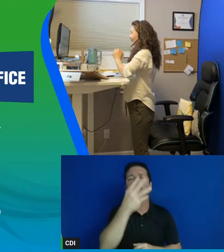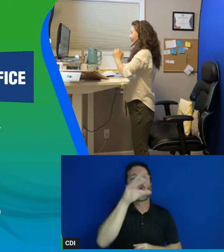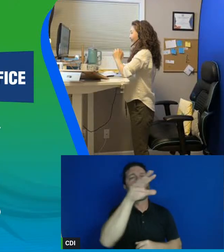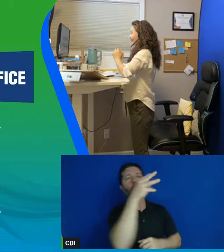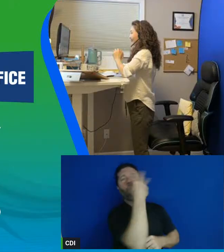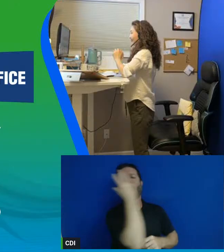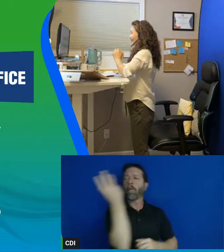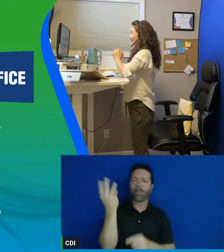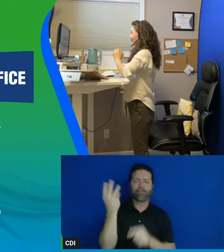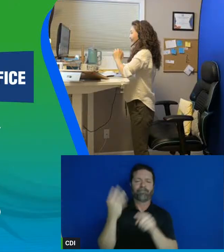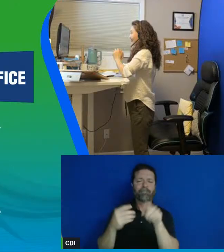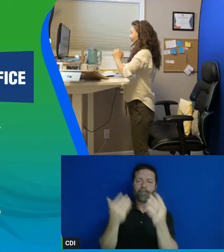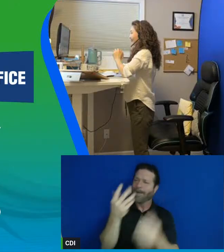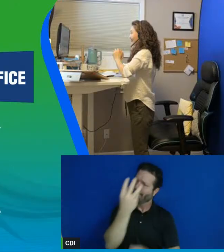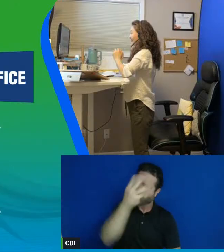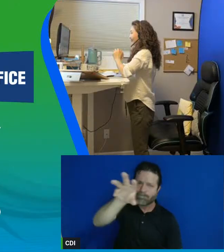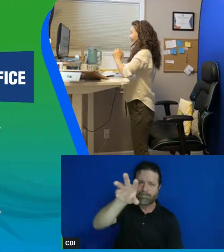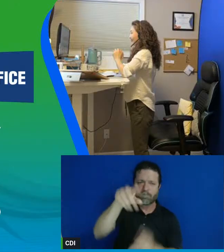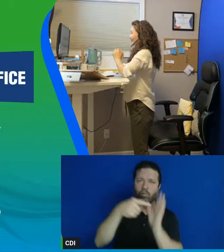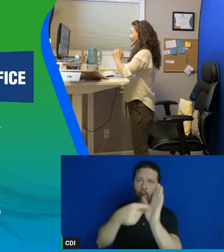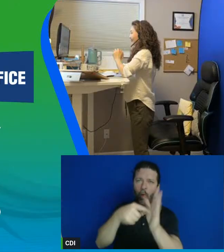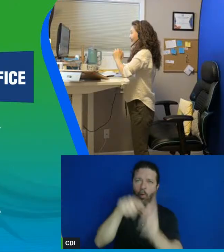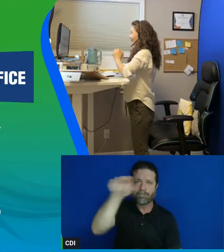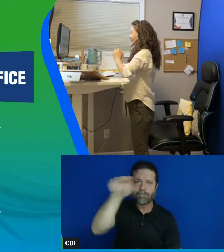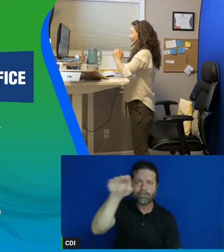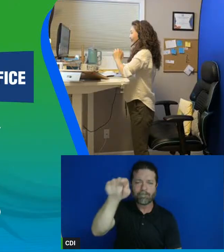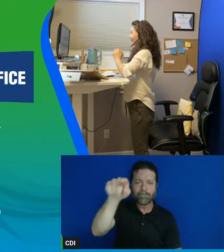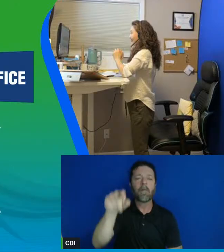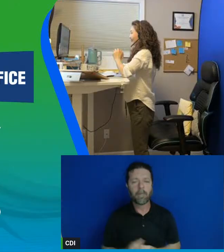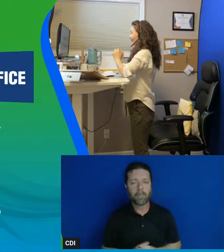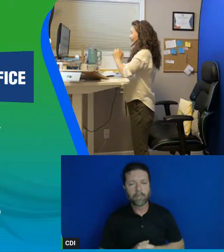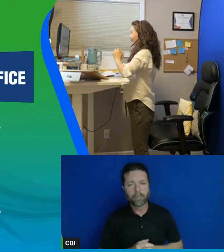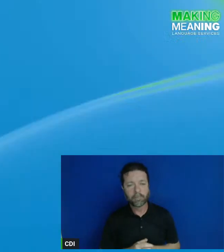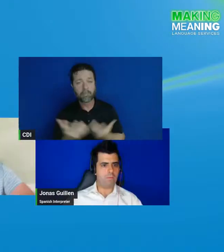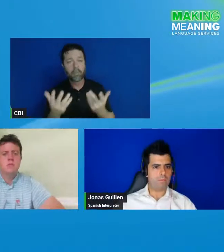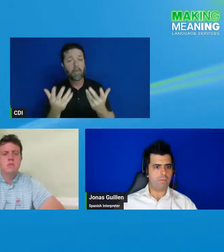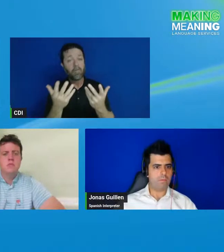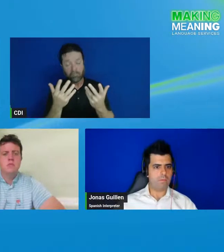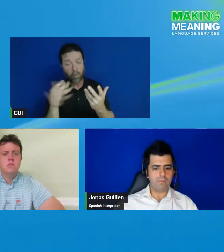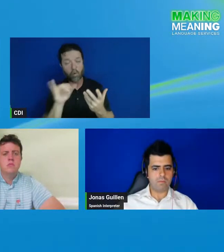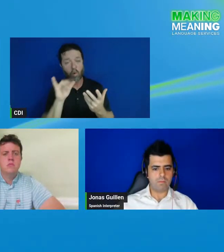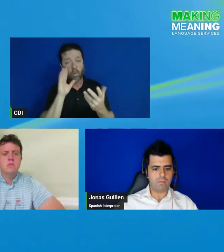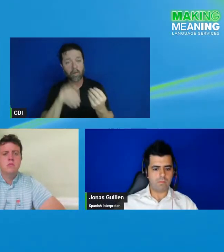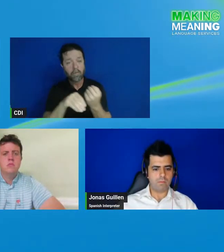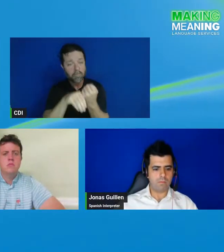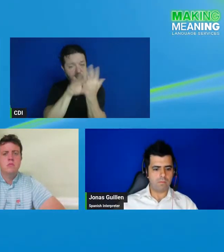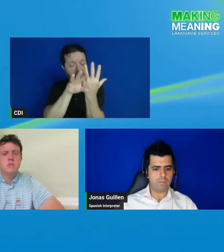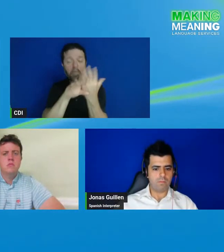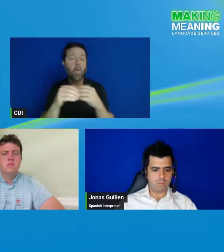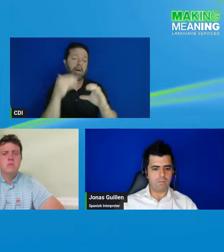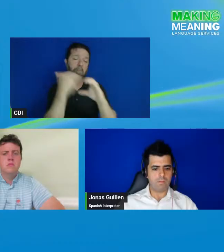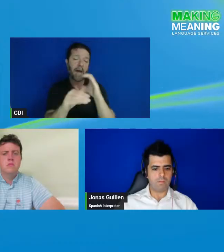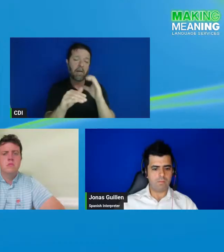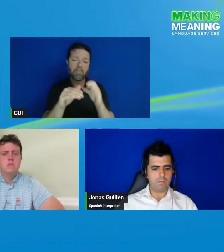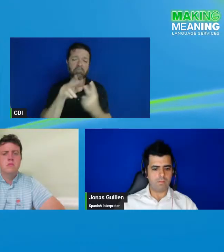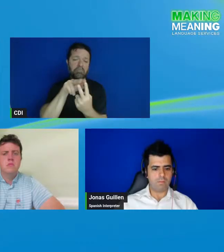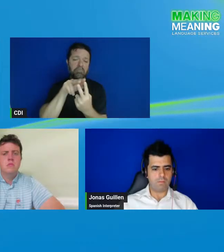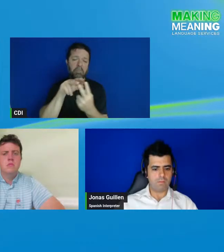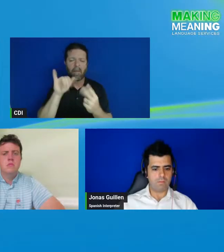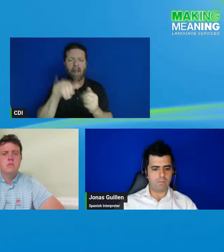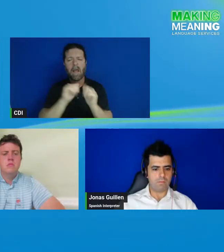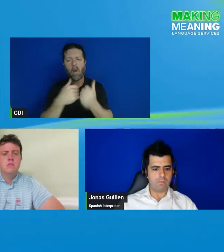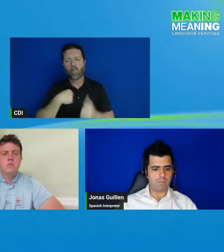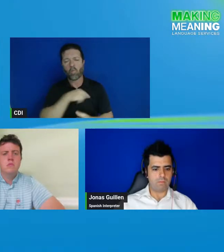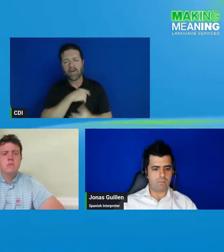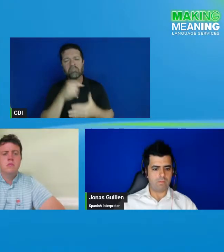yeah, just basically video call and through email are the two top ones that we do to have that,